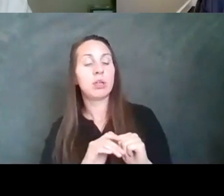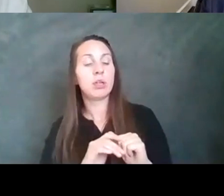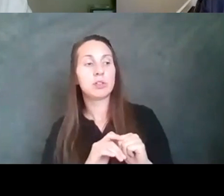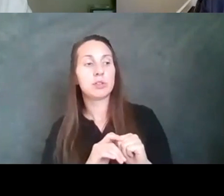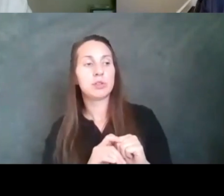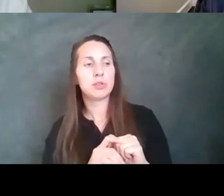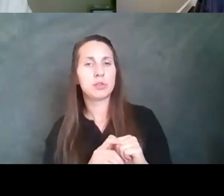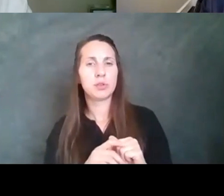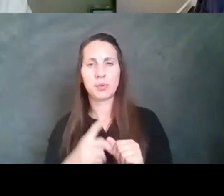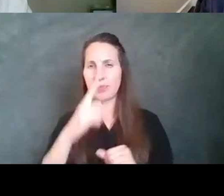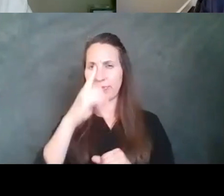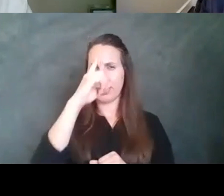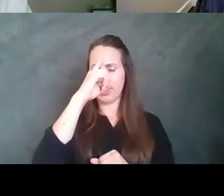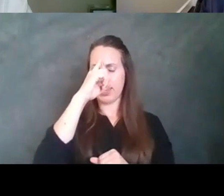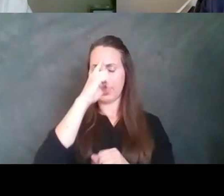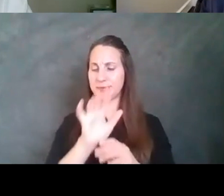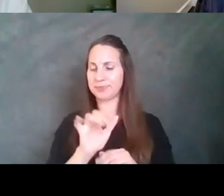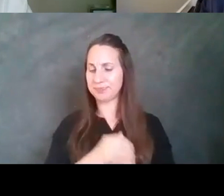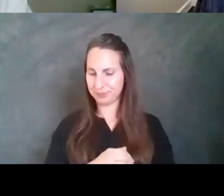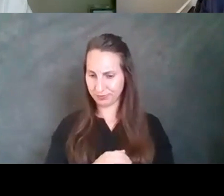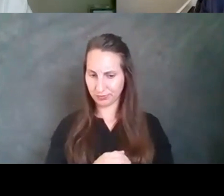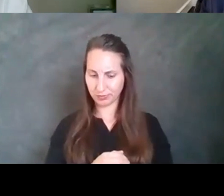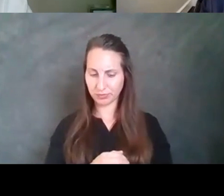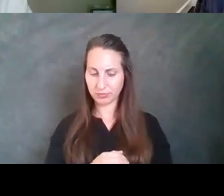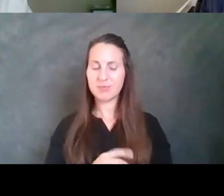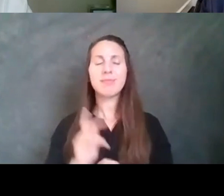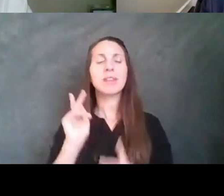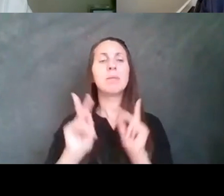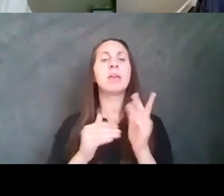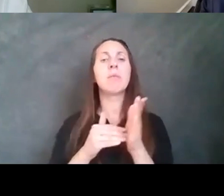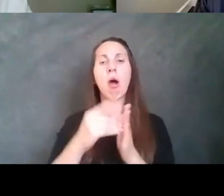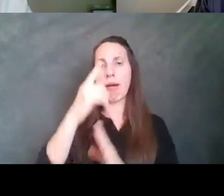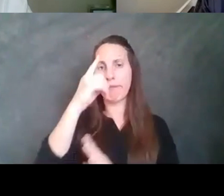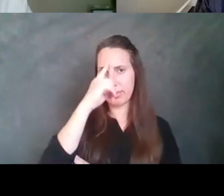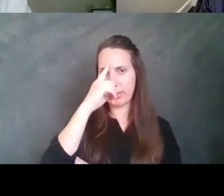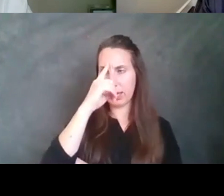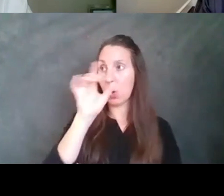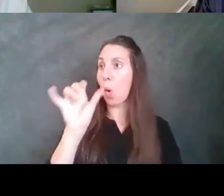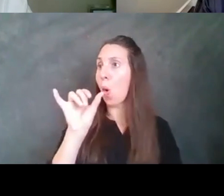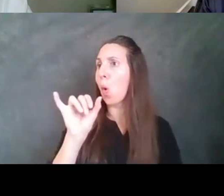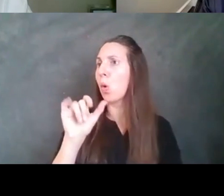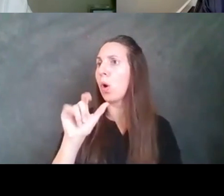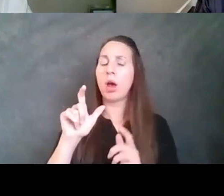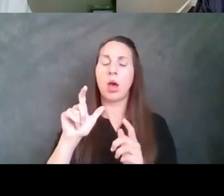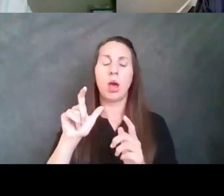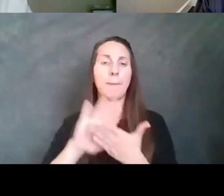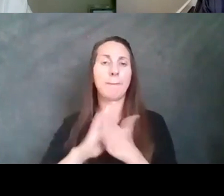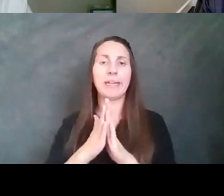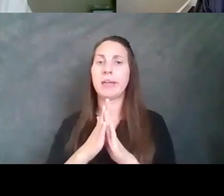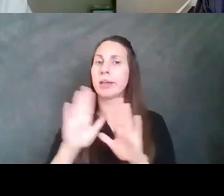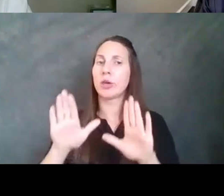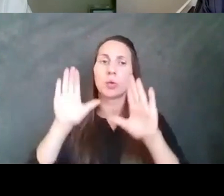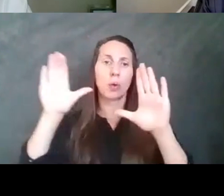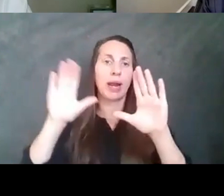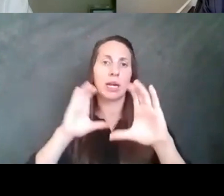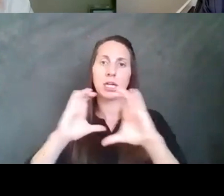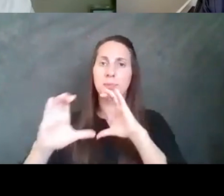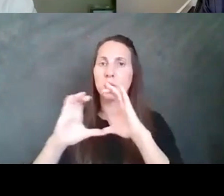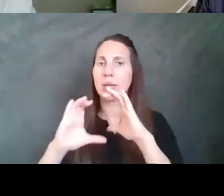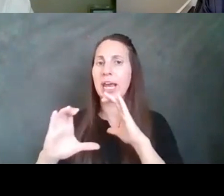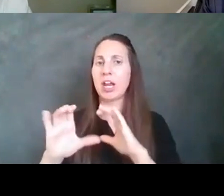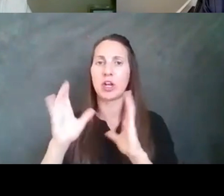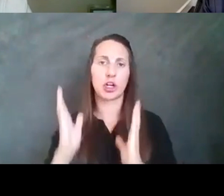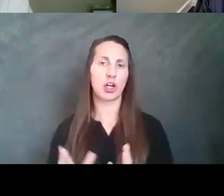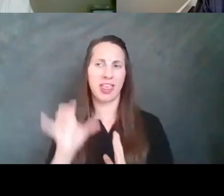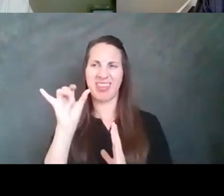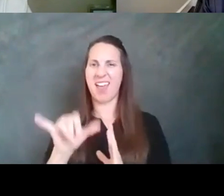says, ooh, being a great communicator is an essential function, but that's nebulous. The essential function